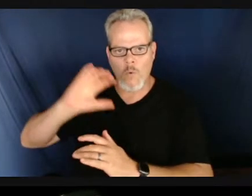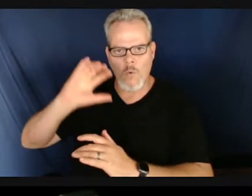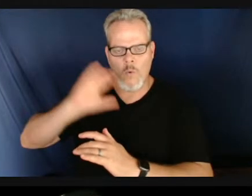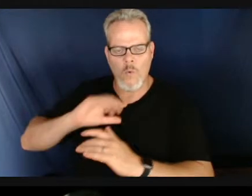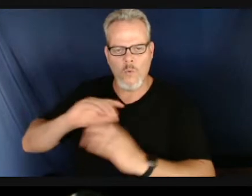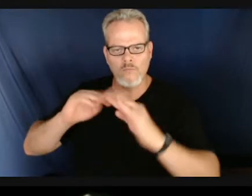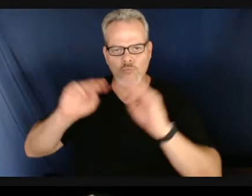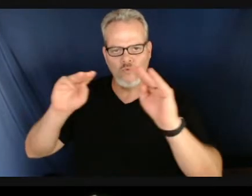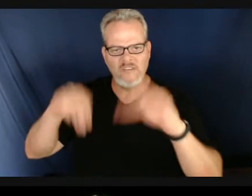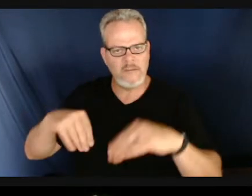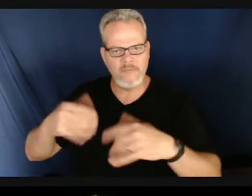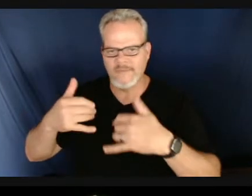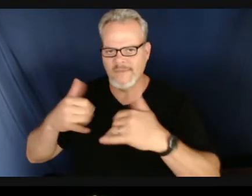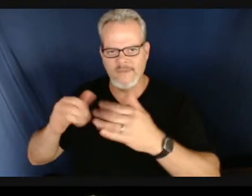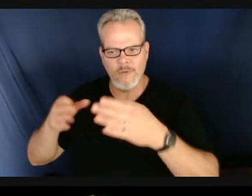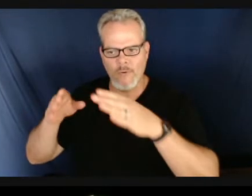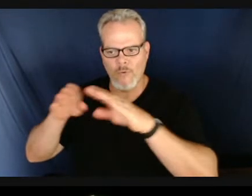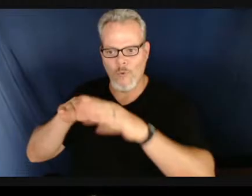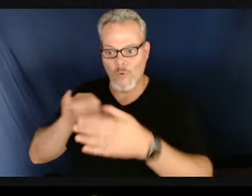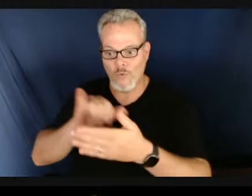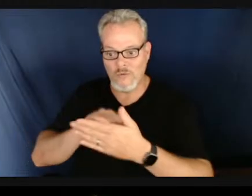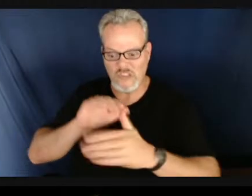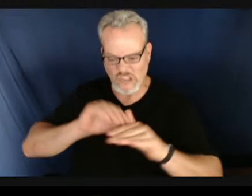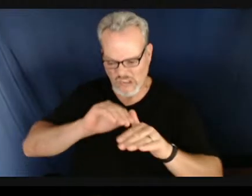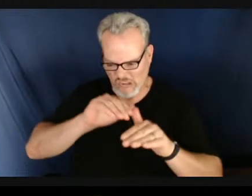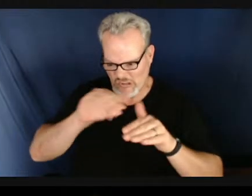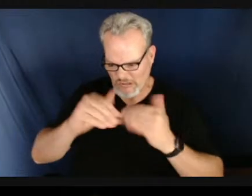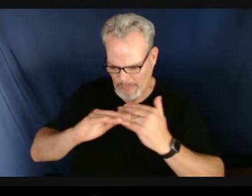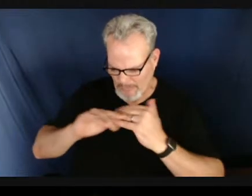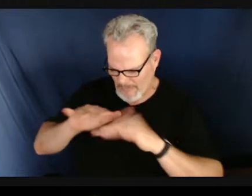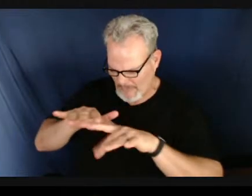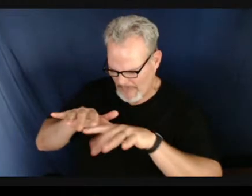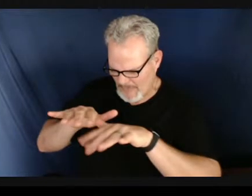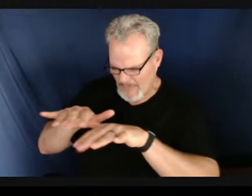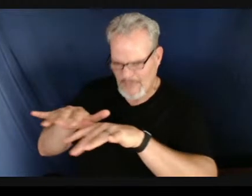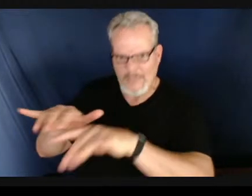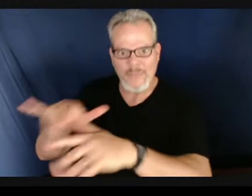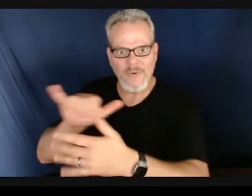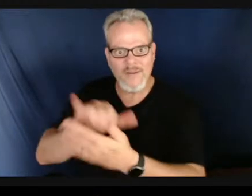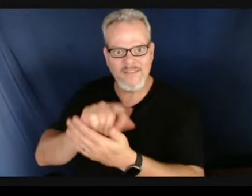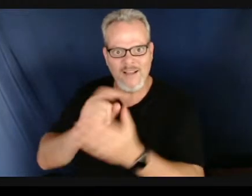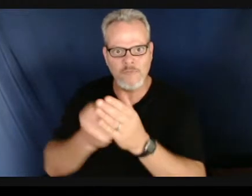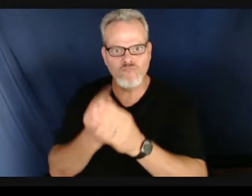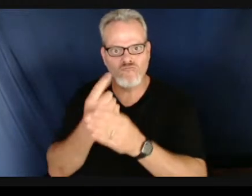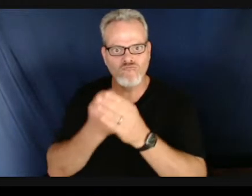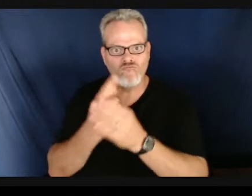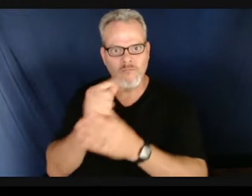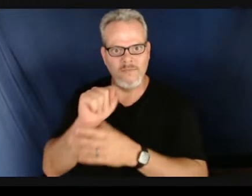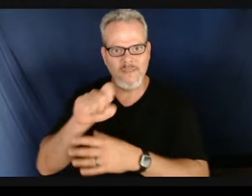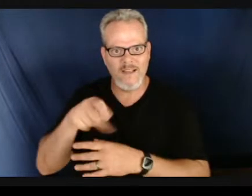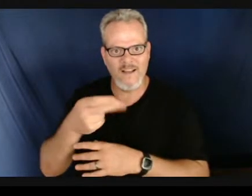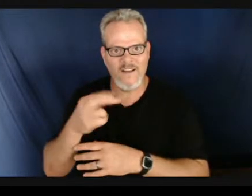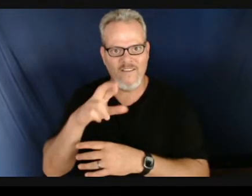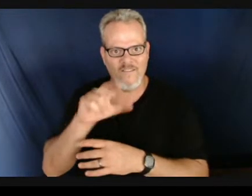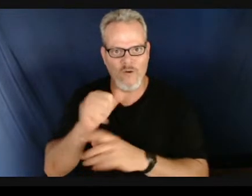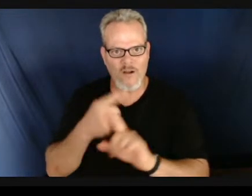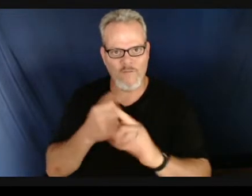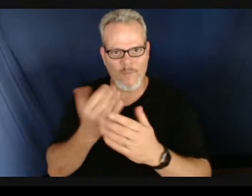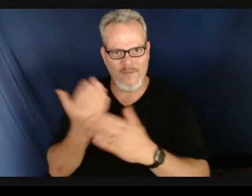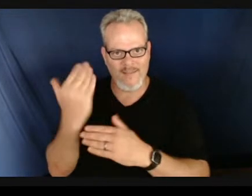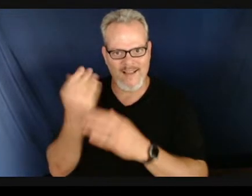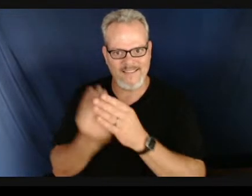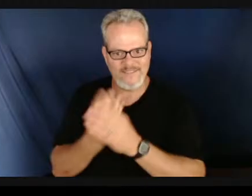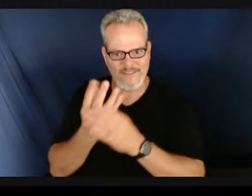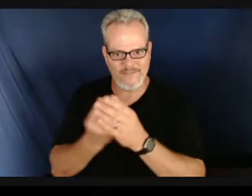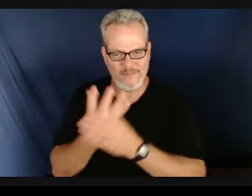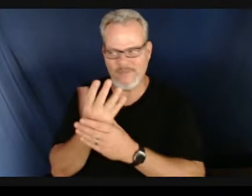the tephra from the last episode that was up there on the ground. So thanks for sharing that, Yvonne. As you're